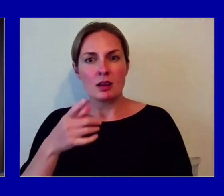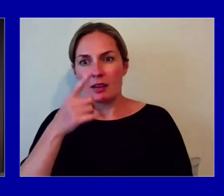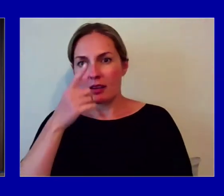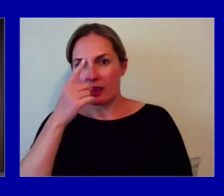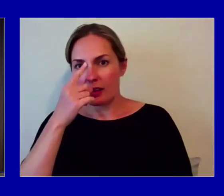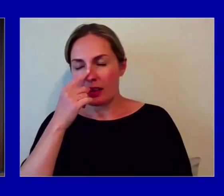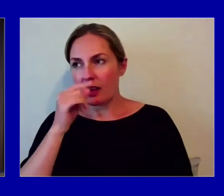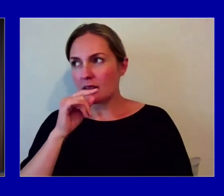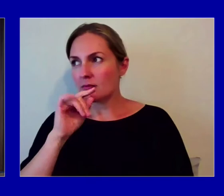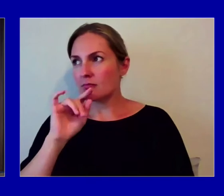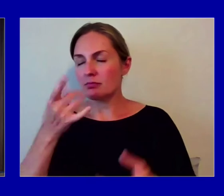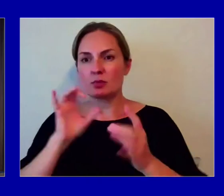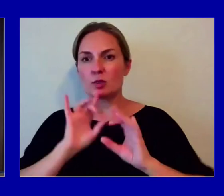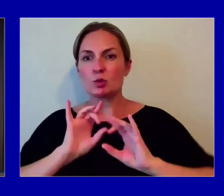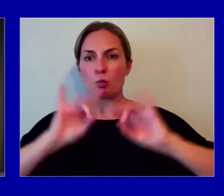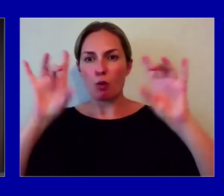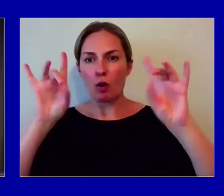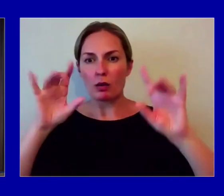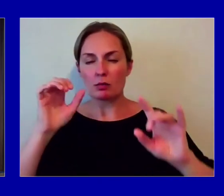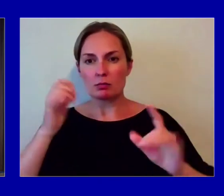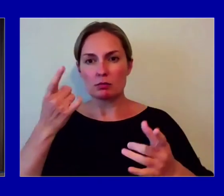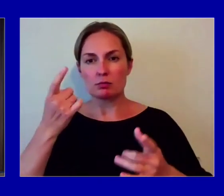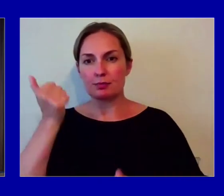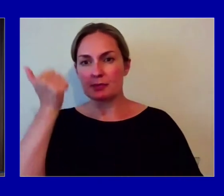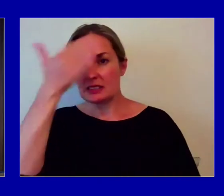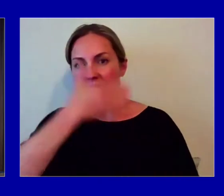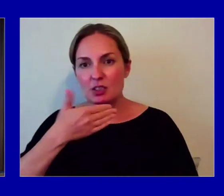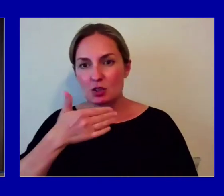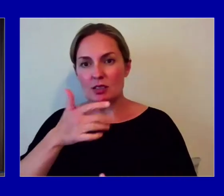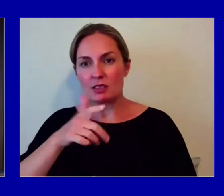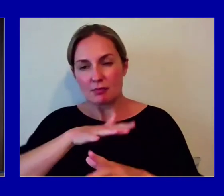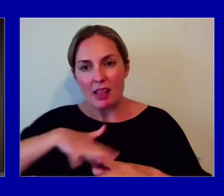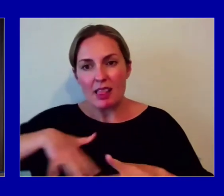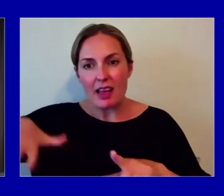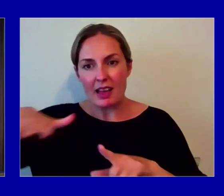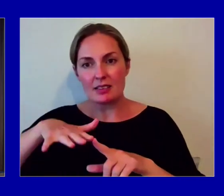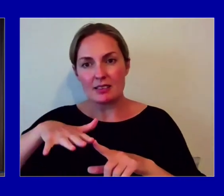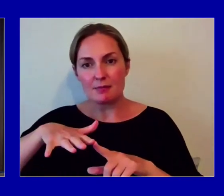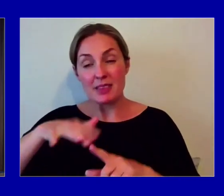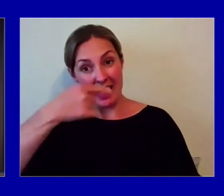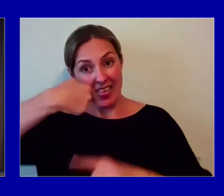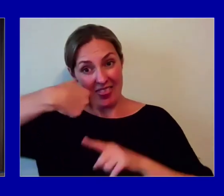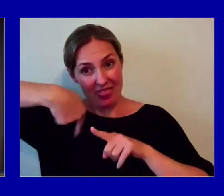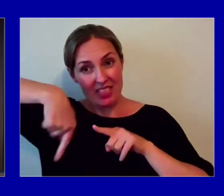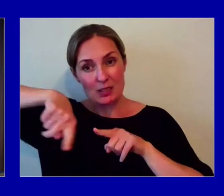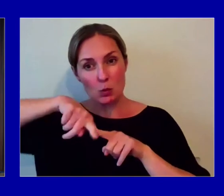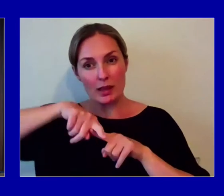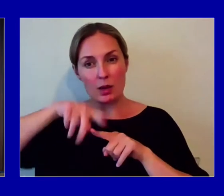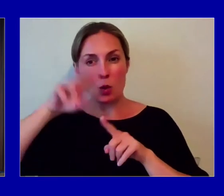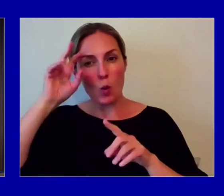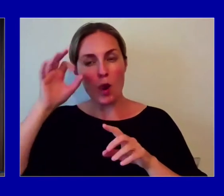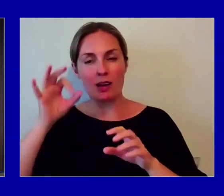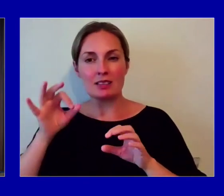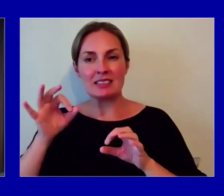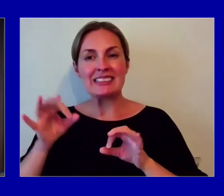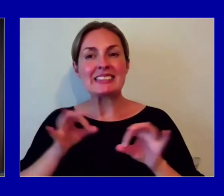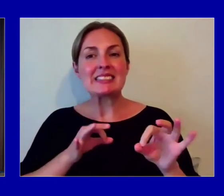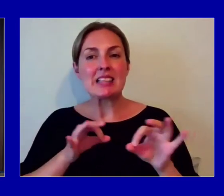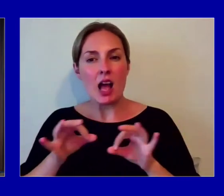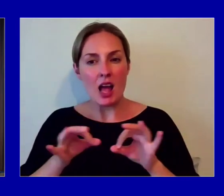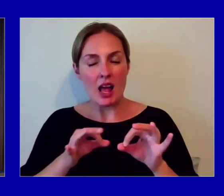And I think, you know, we're here in design week, and I really wanted to shift